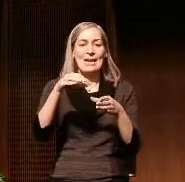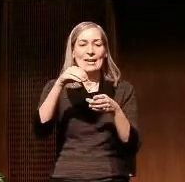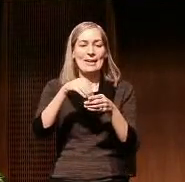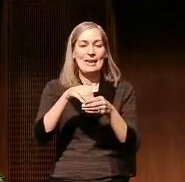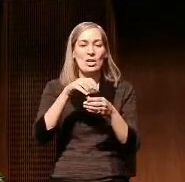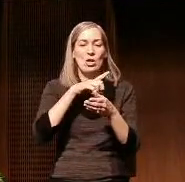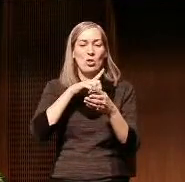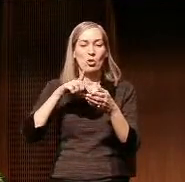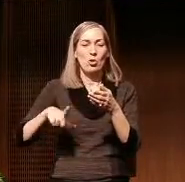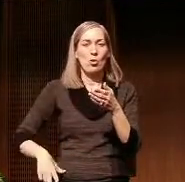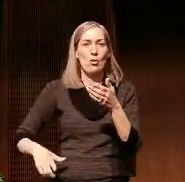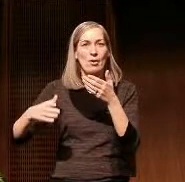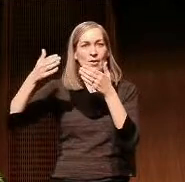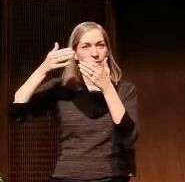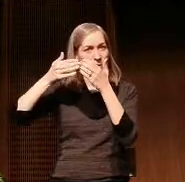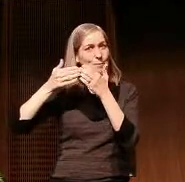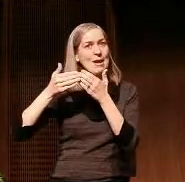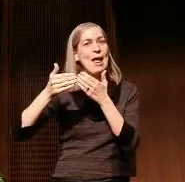on.